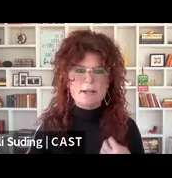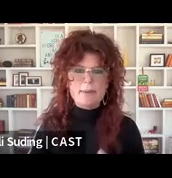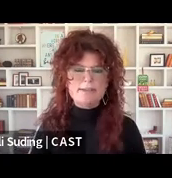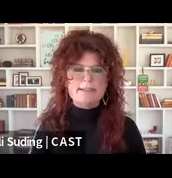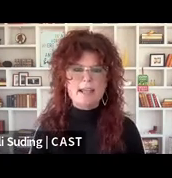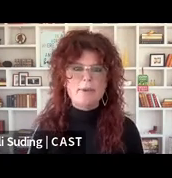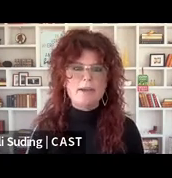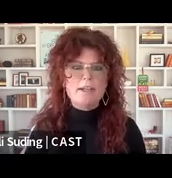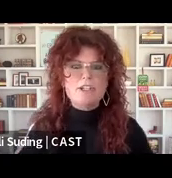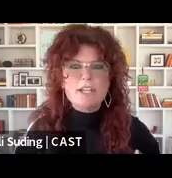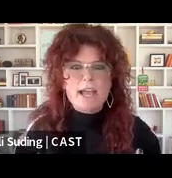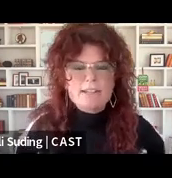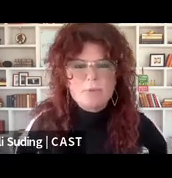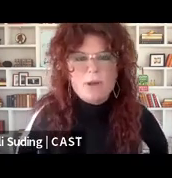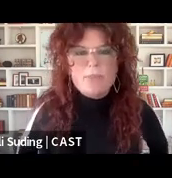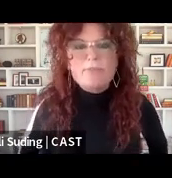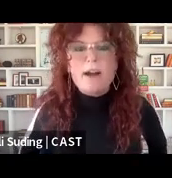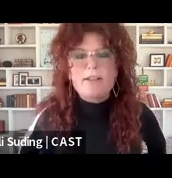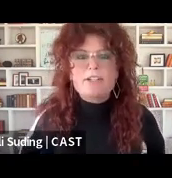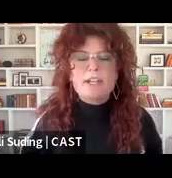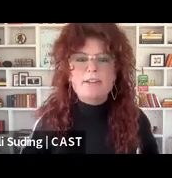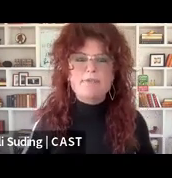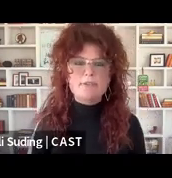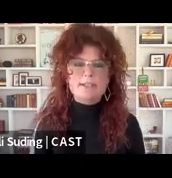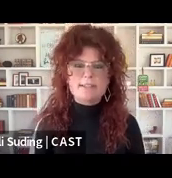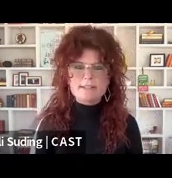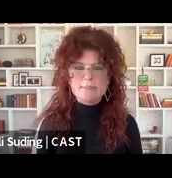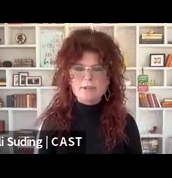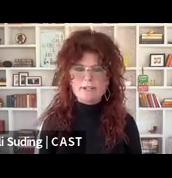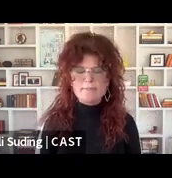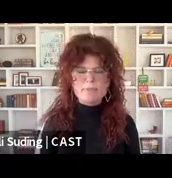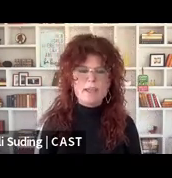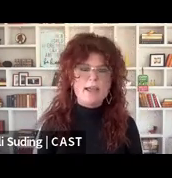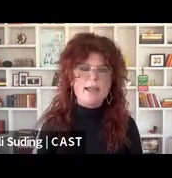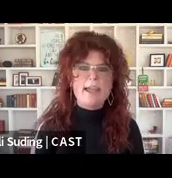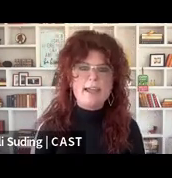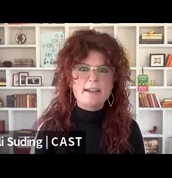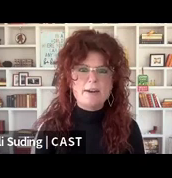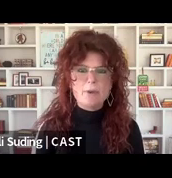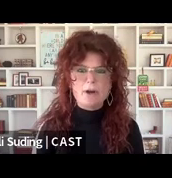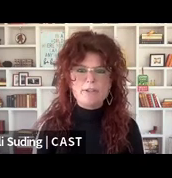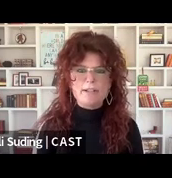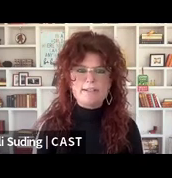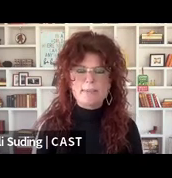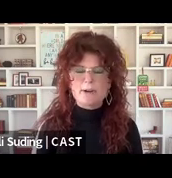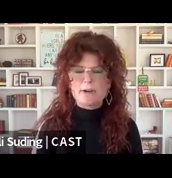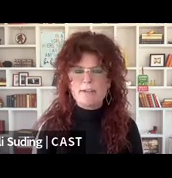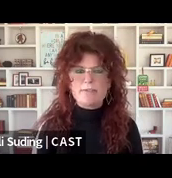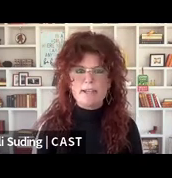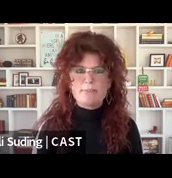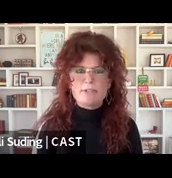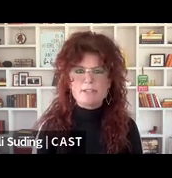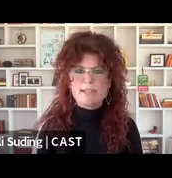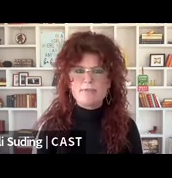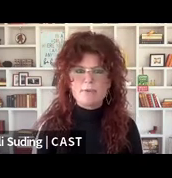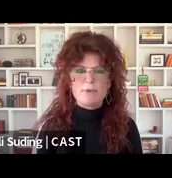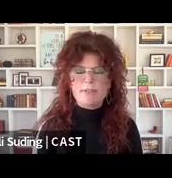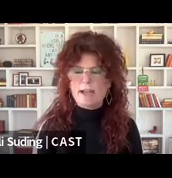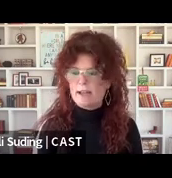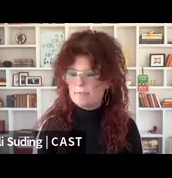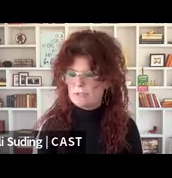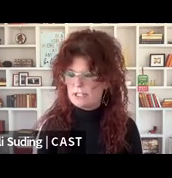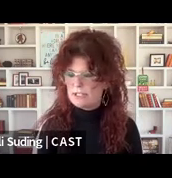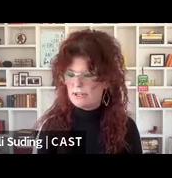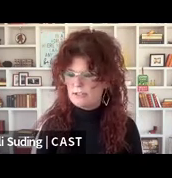a little bit about Sam. She has a wealth of knowledge in the field of accessibility, and we all need a Sam in our life. And I'm just